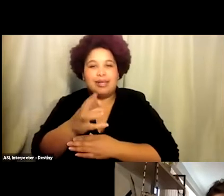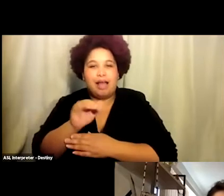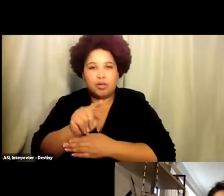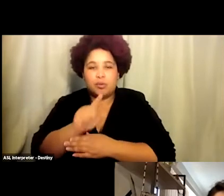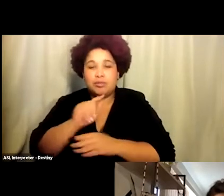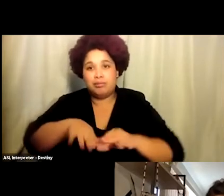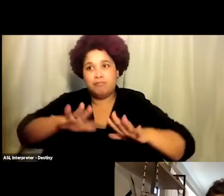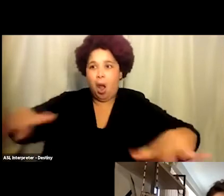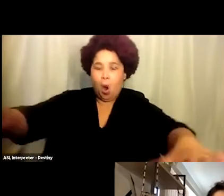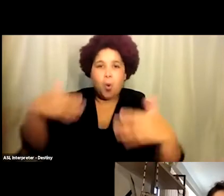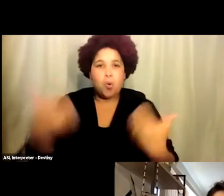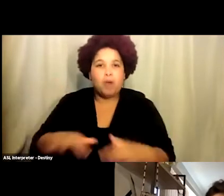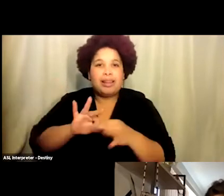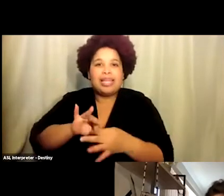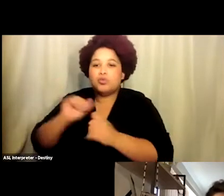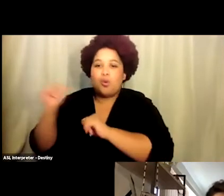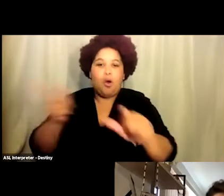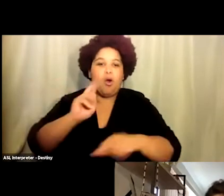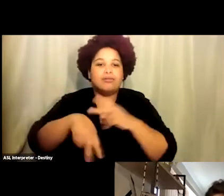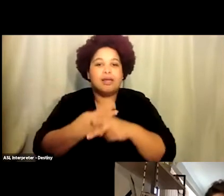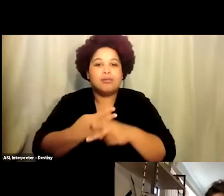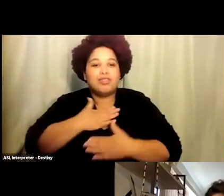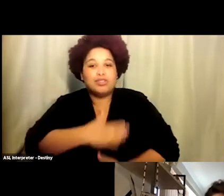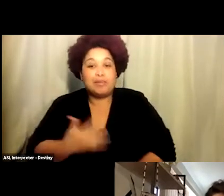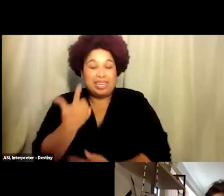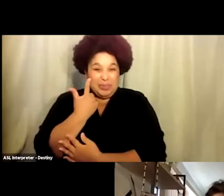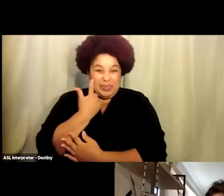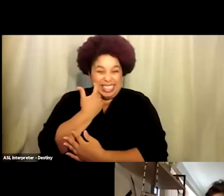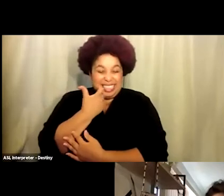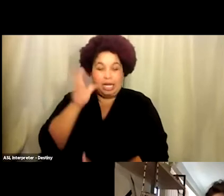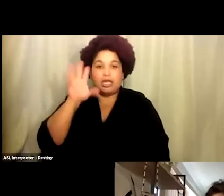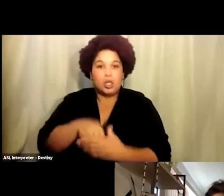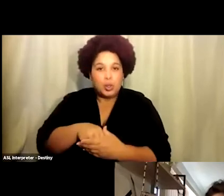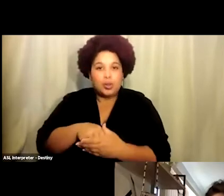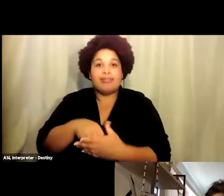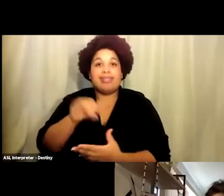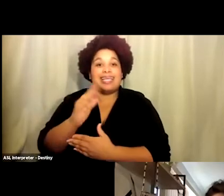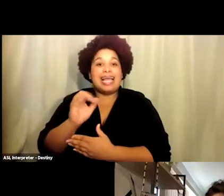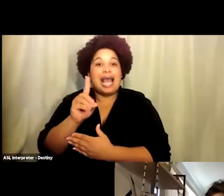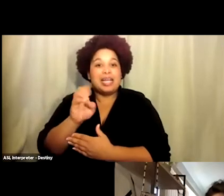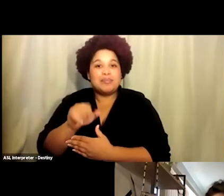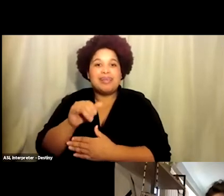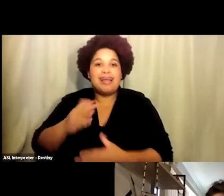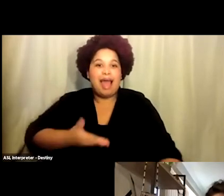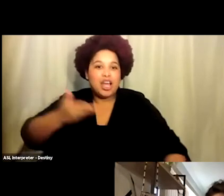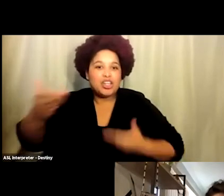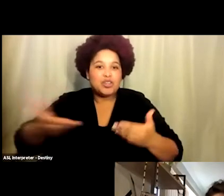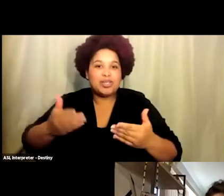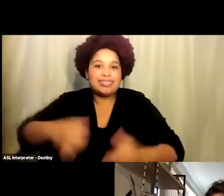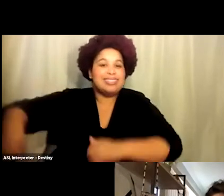ripple effect across all entertainment, including most recently being included in the Academy's hiring standards and